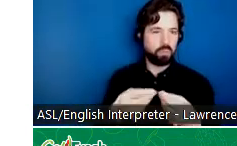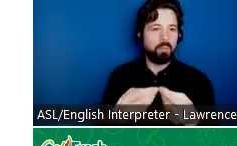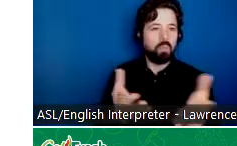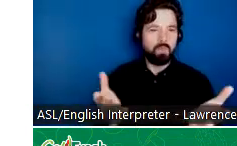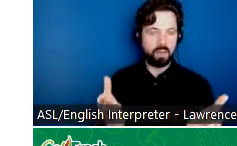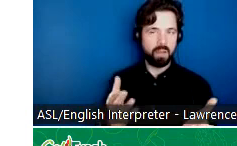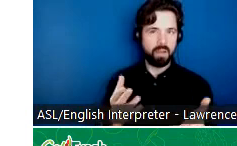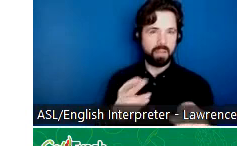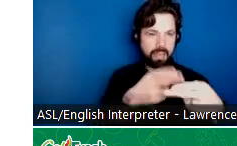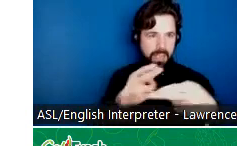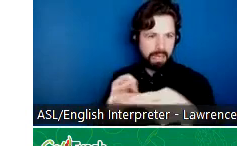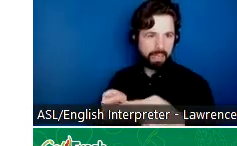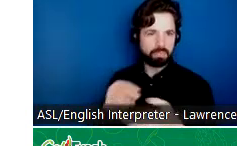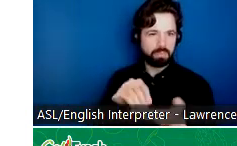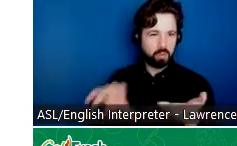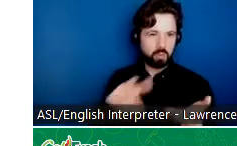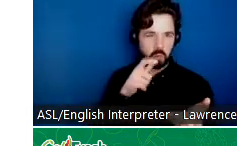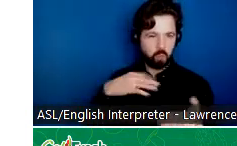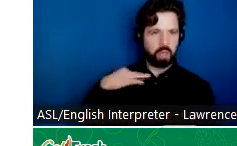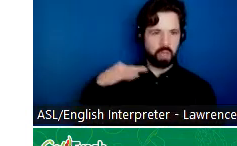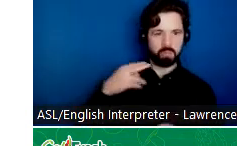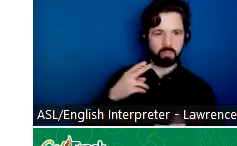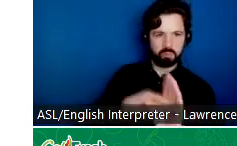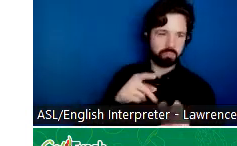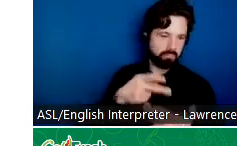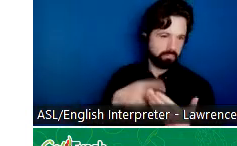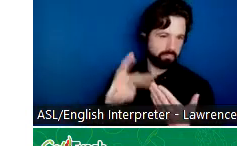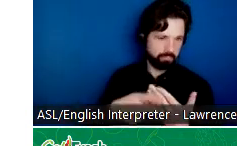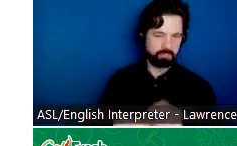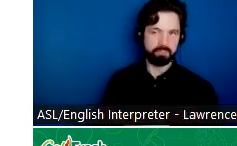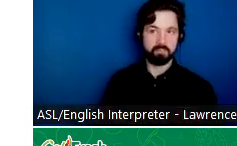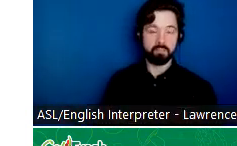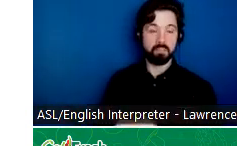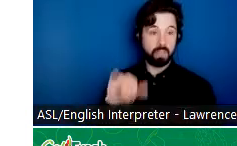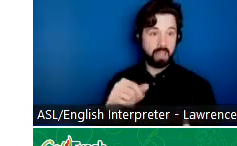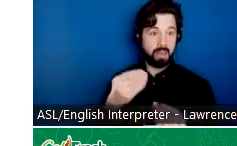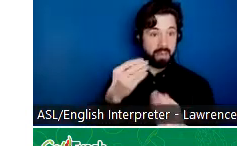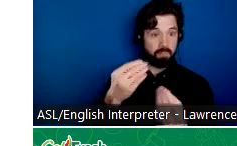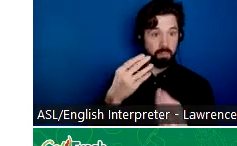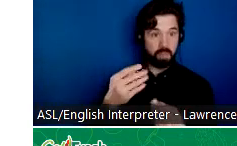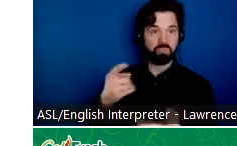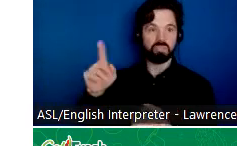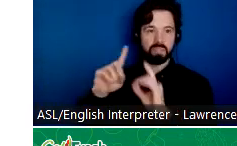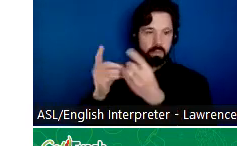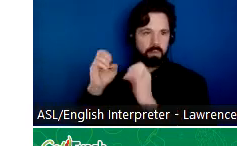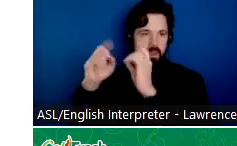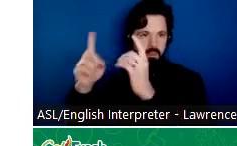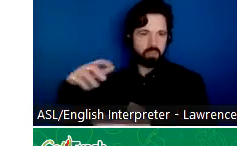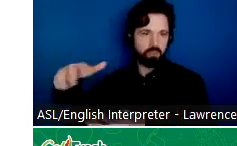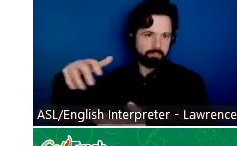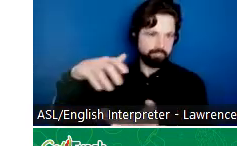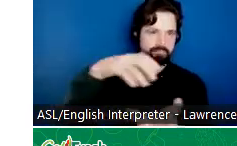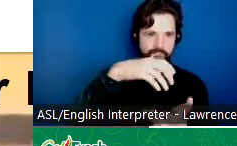eligible children. And then that information is collected by the Department of Education for benefit issuance.